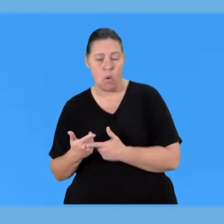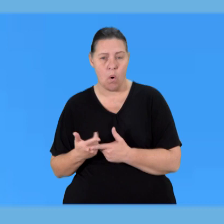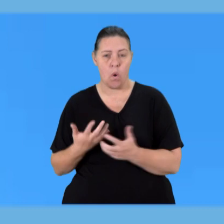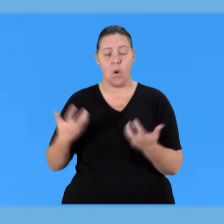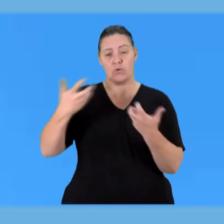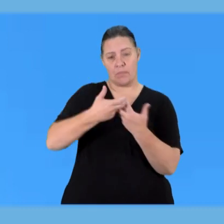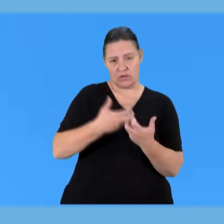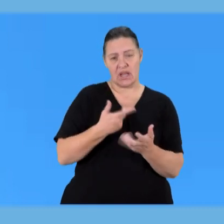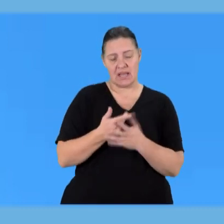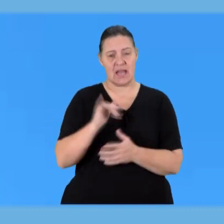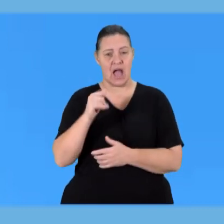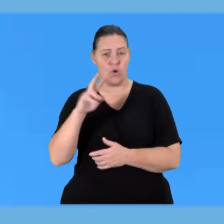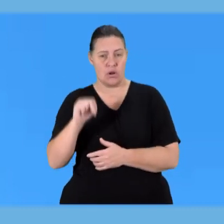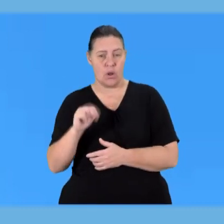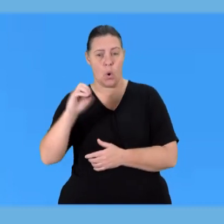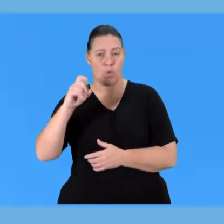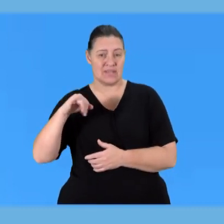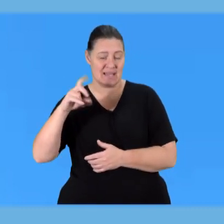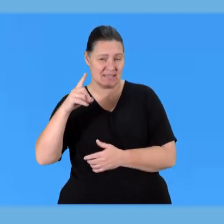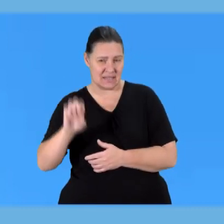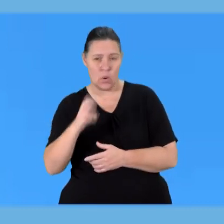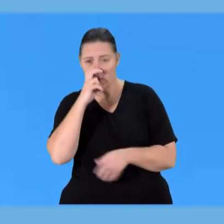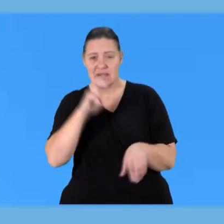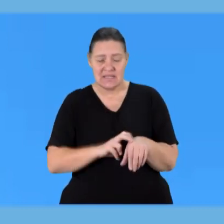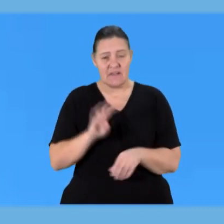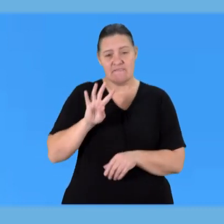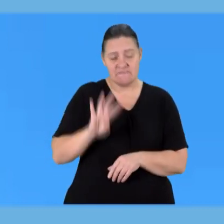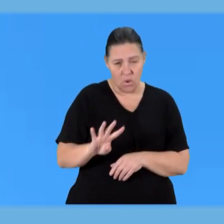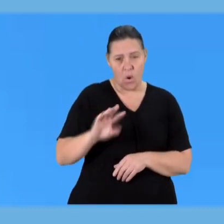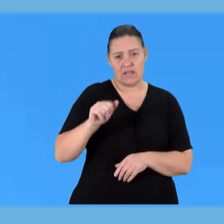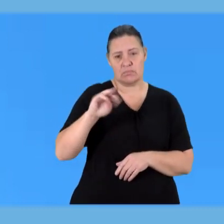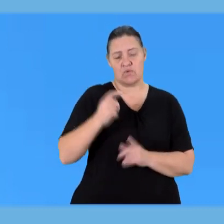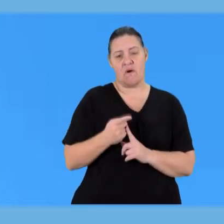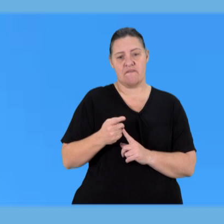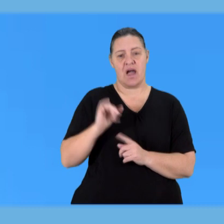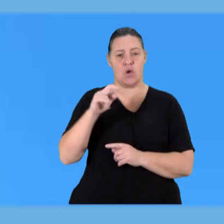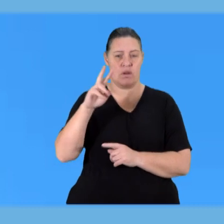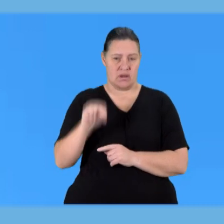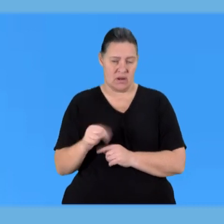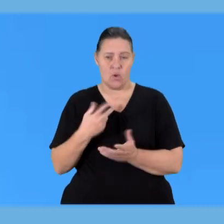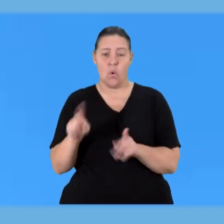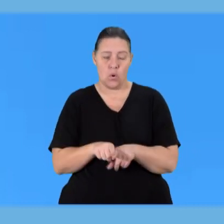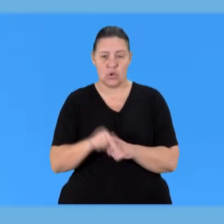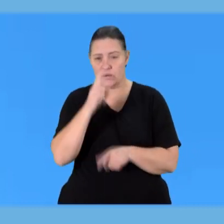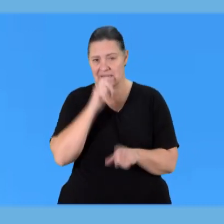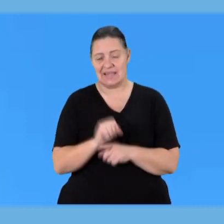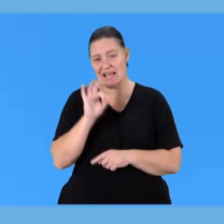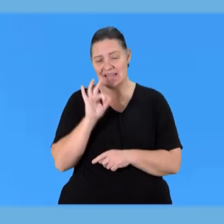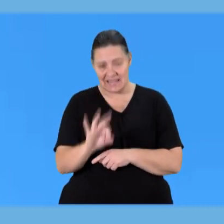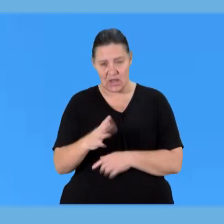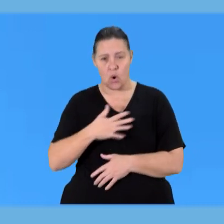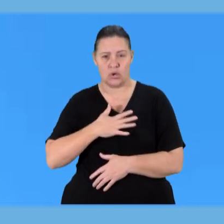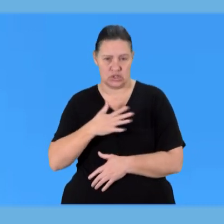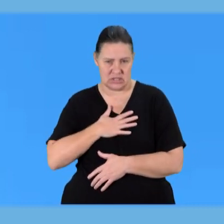molecule or this particular compound as our iron oxide, we need 4 atoms of iron. We also need 3